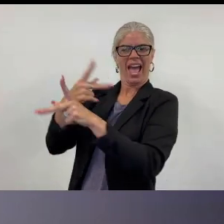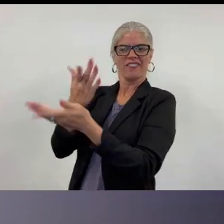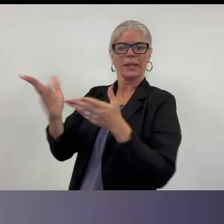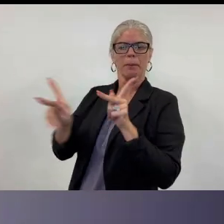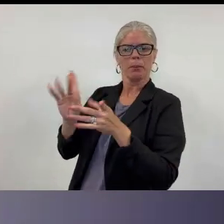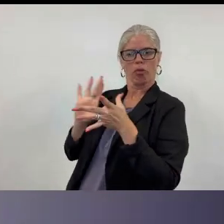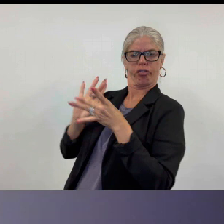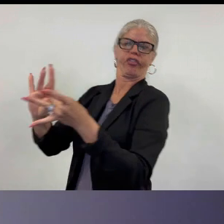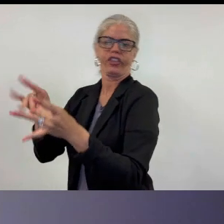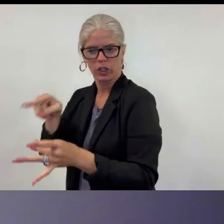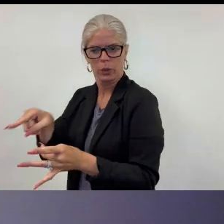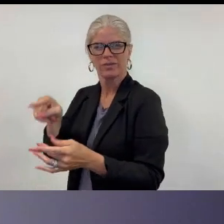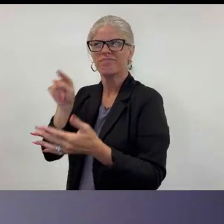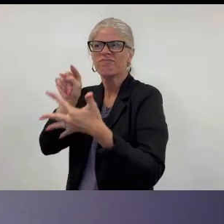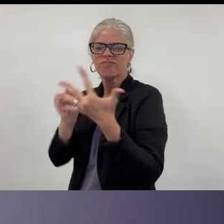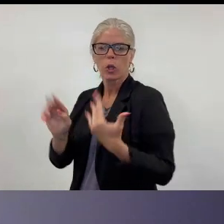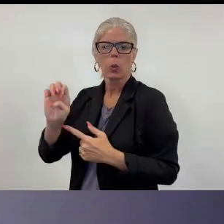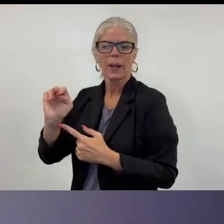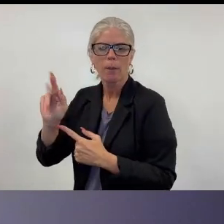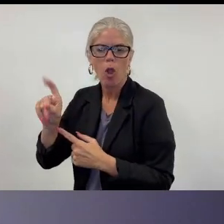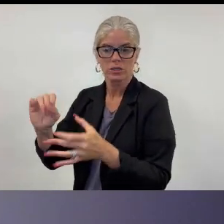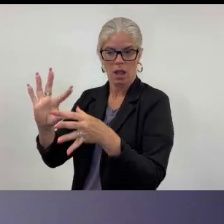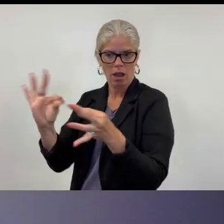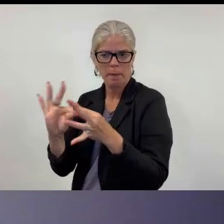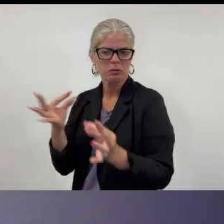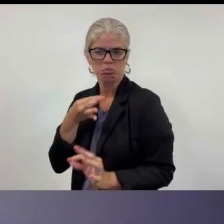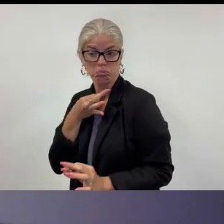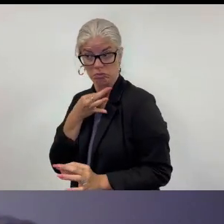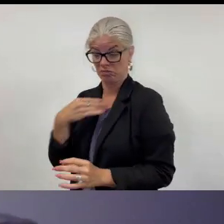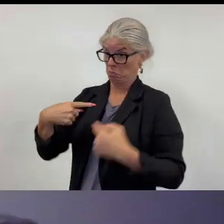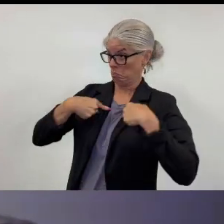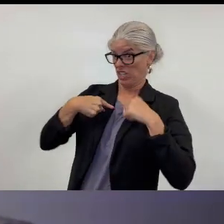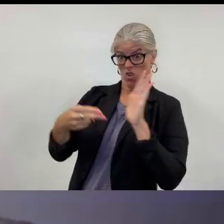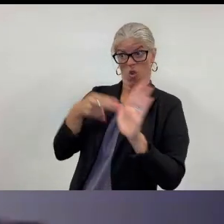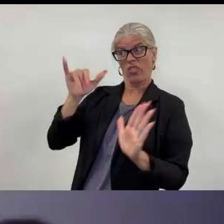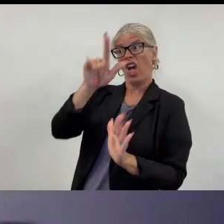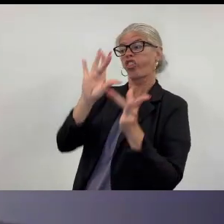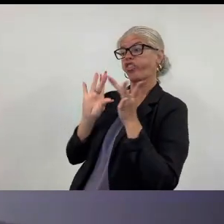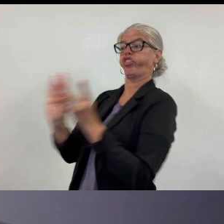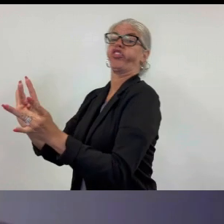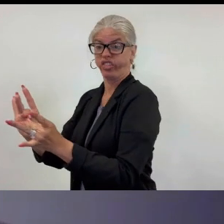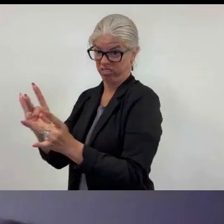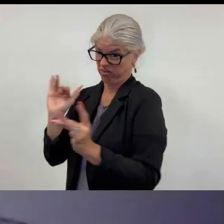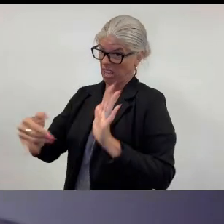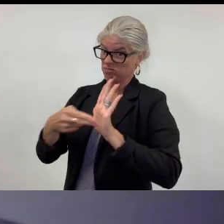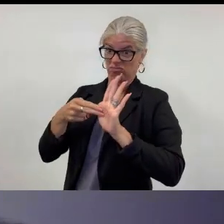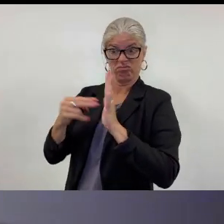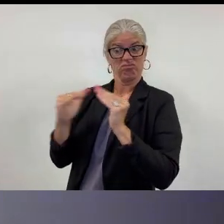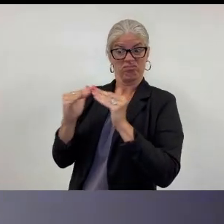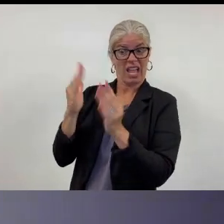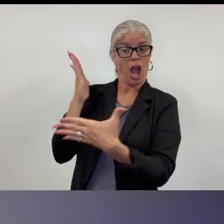are just over the top with their comments to you? Now, that's very specific, but if you could talk about